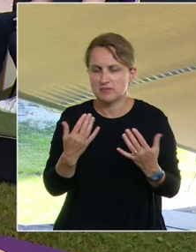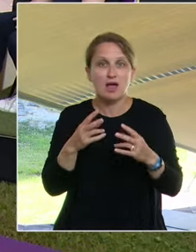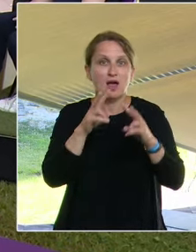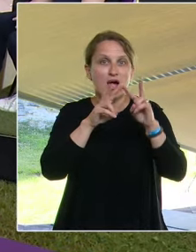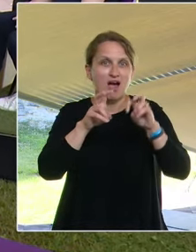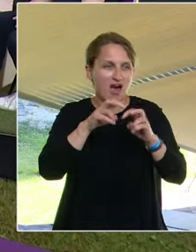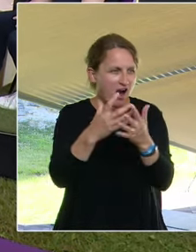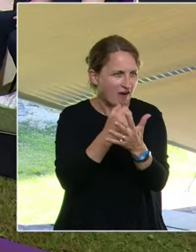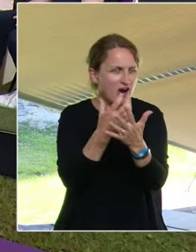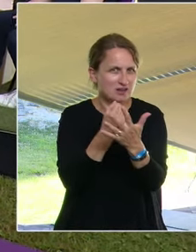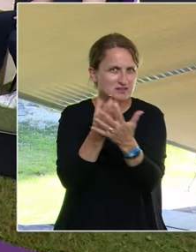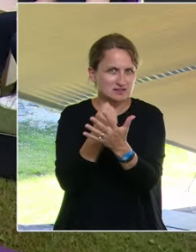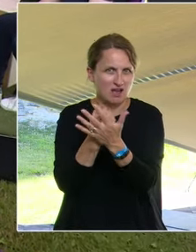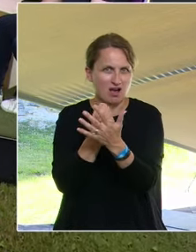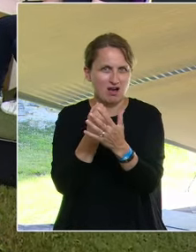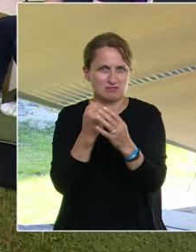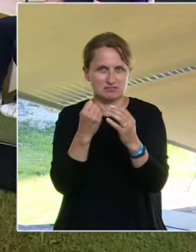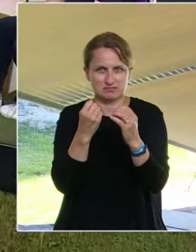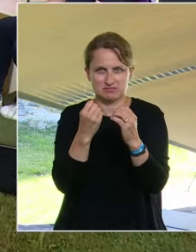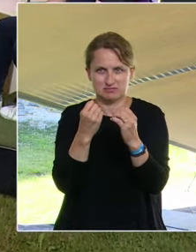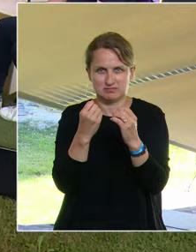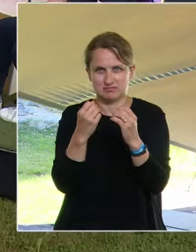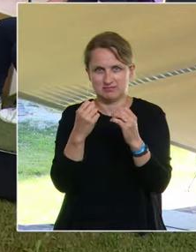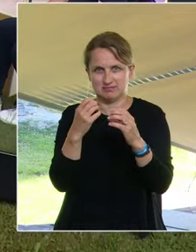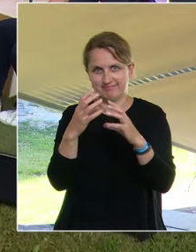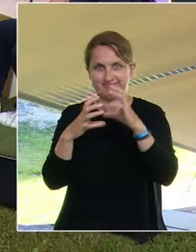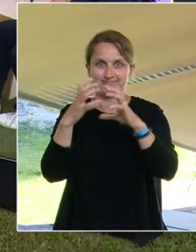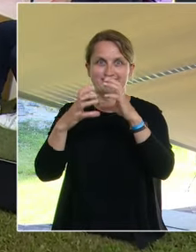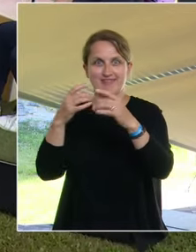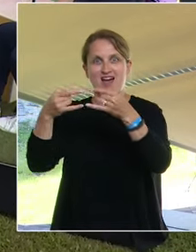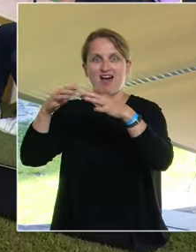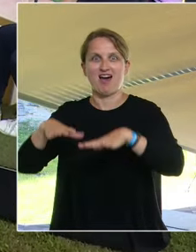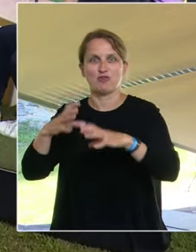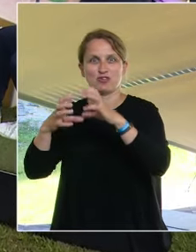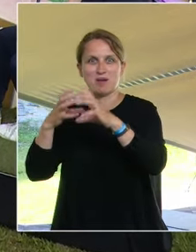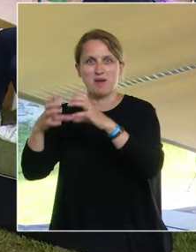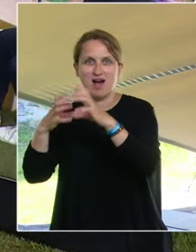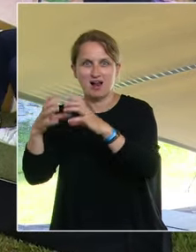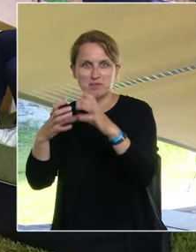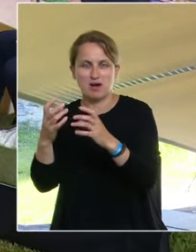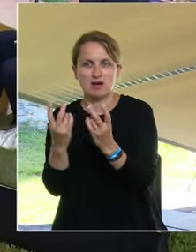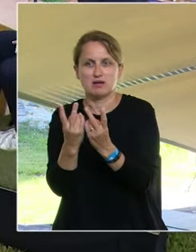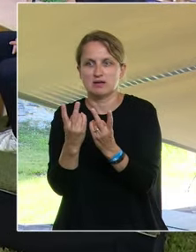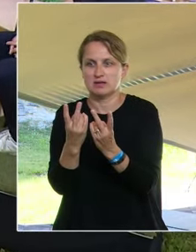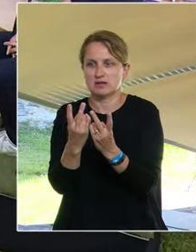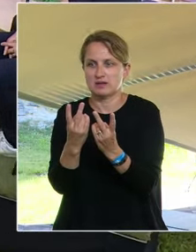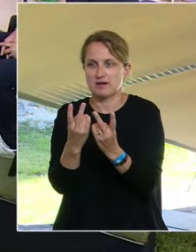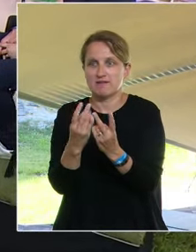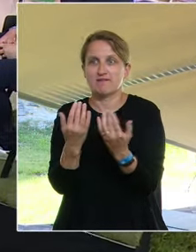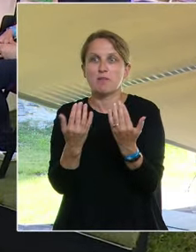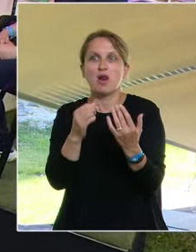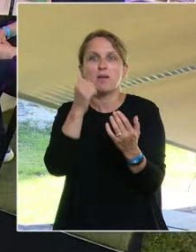some sort of bigger screen, but you know, walking on the streets, yeah. So we could, in maybe 5 years or maybe less, we could all sit here